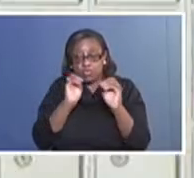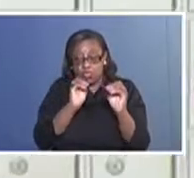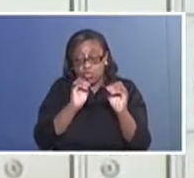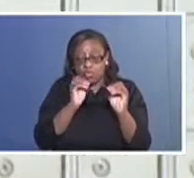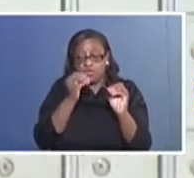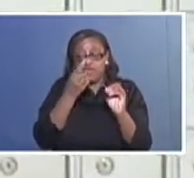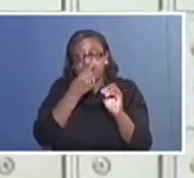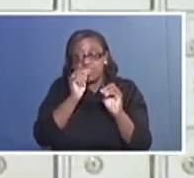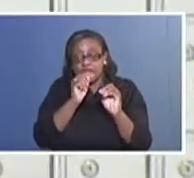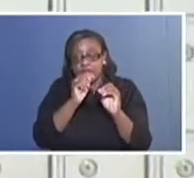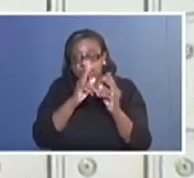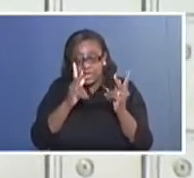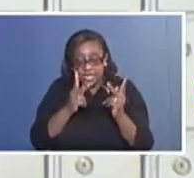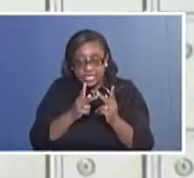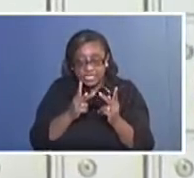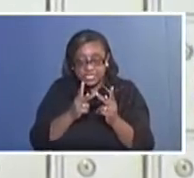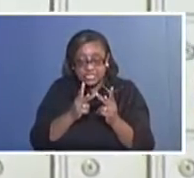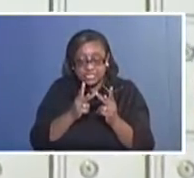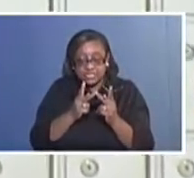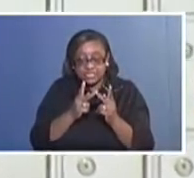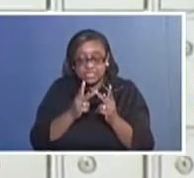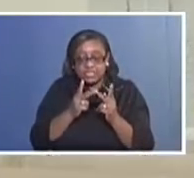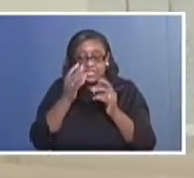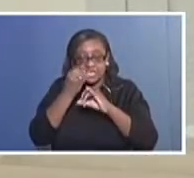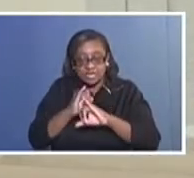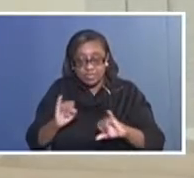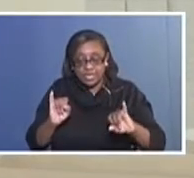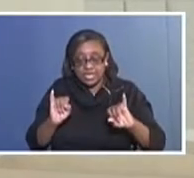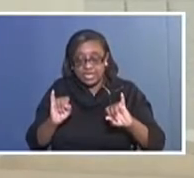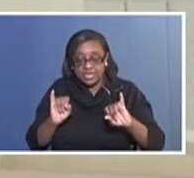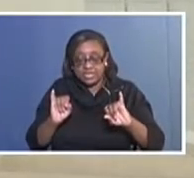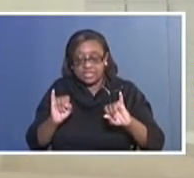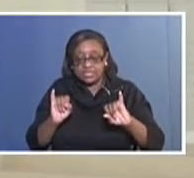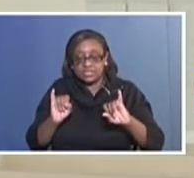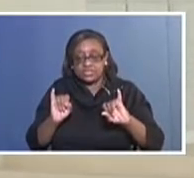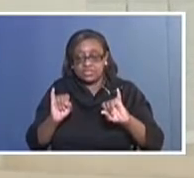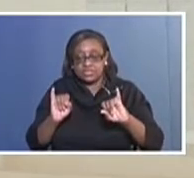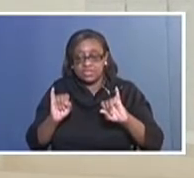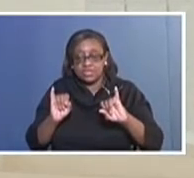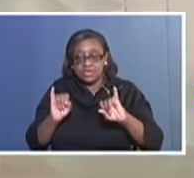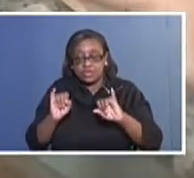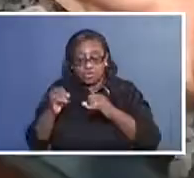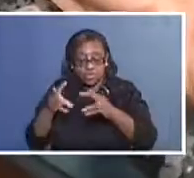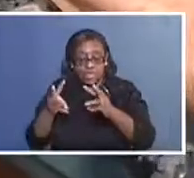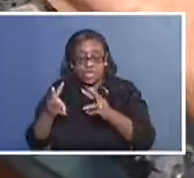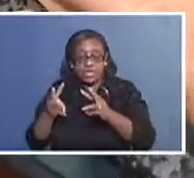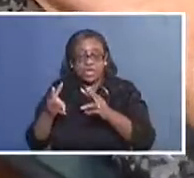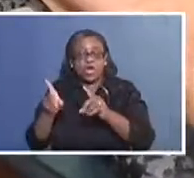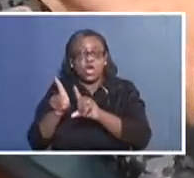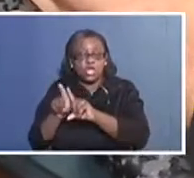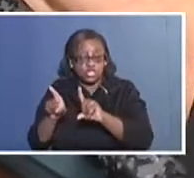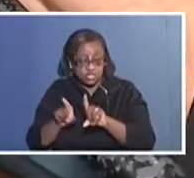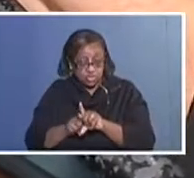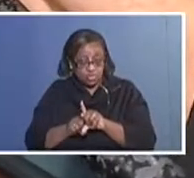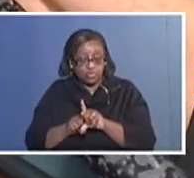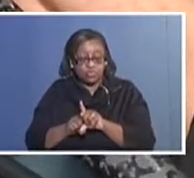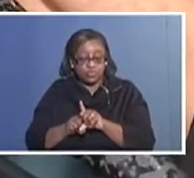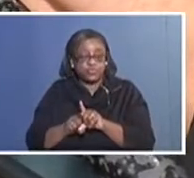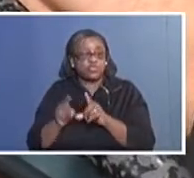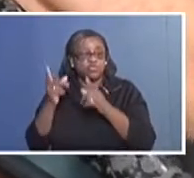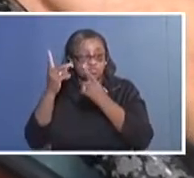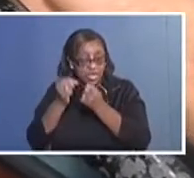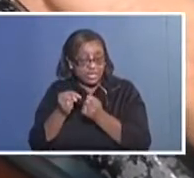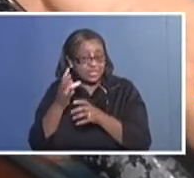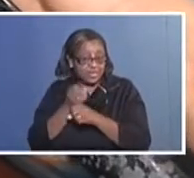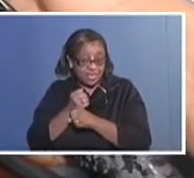to the Independence Drive shopping center has also applied. The RFP comes to an end the end of this month, and